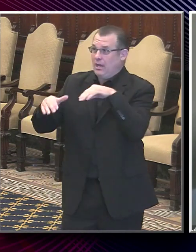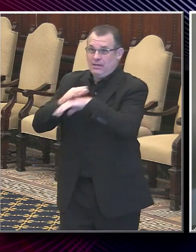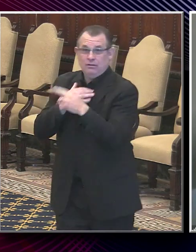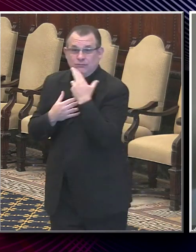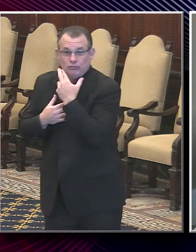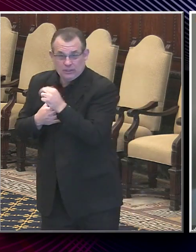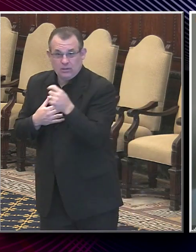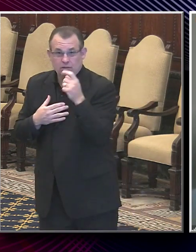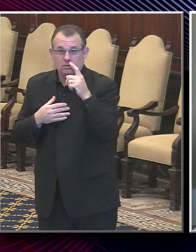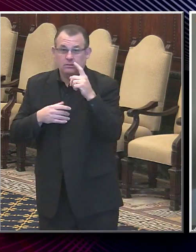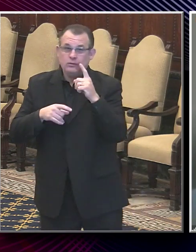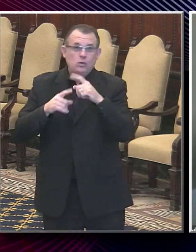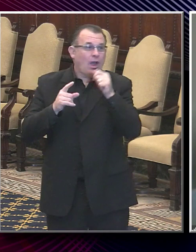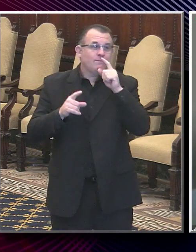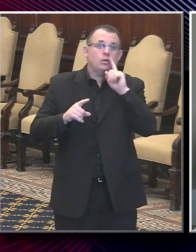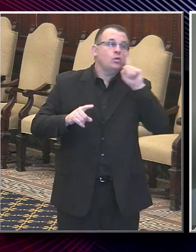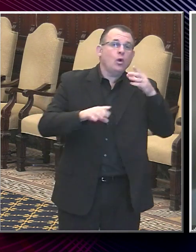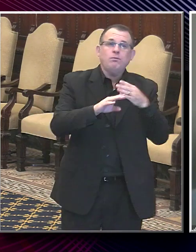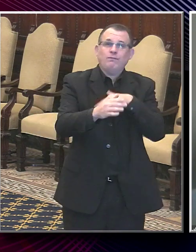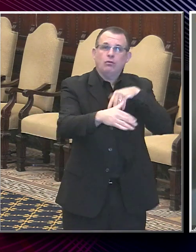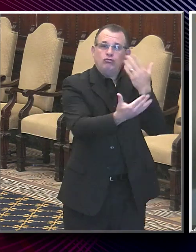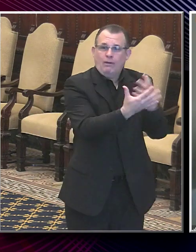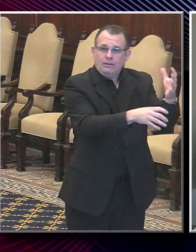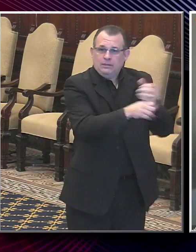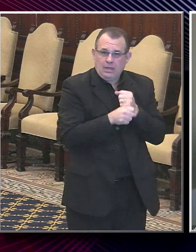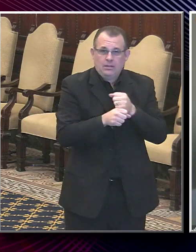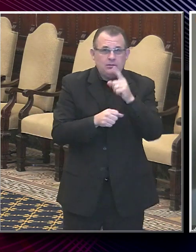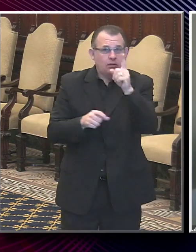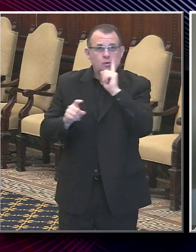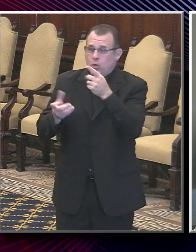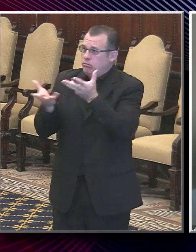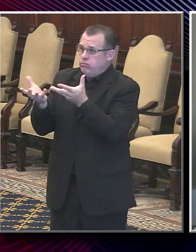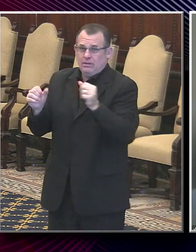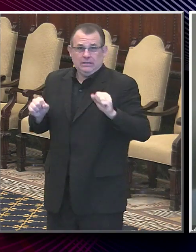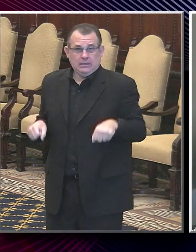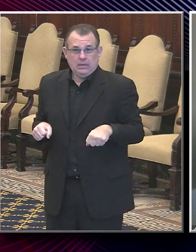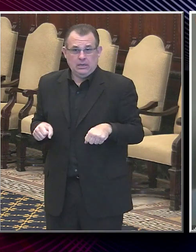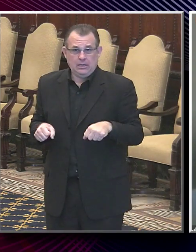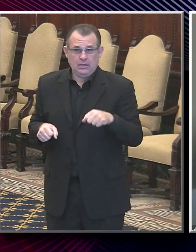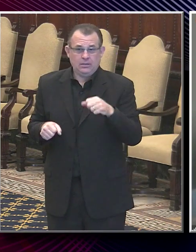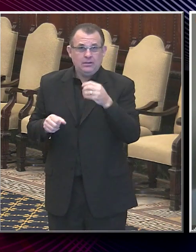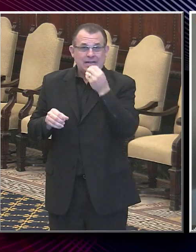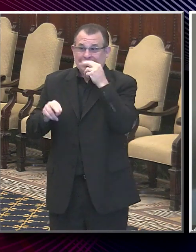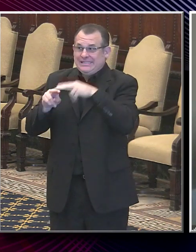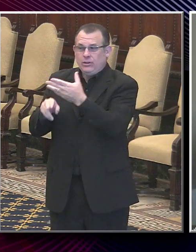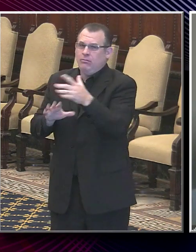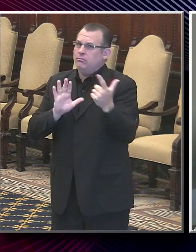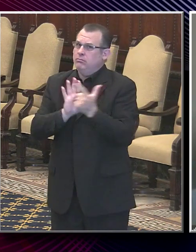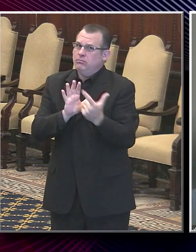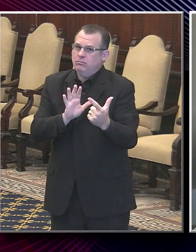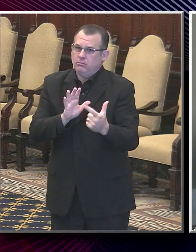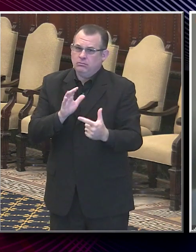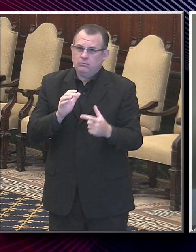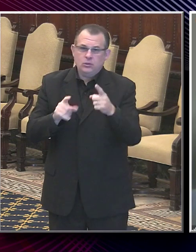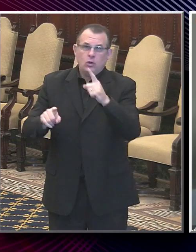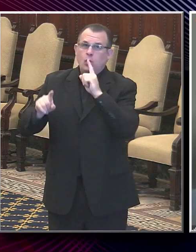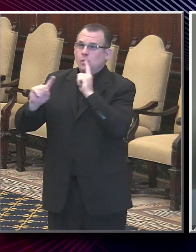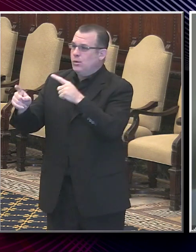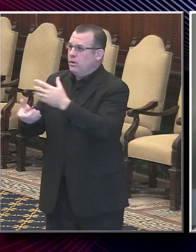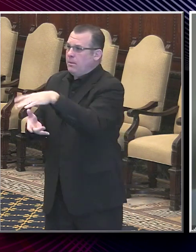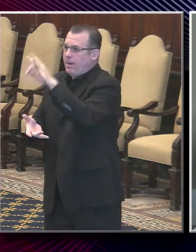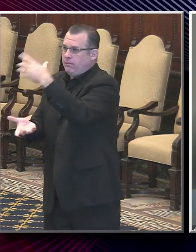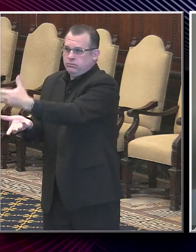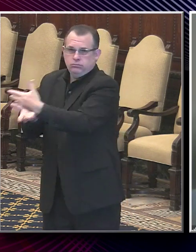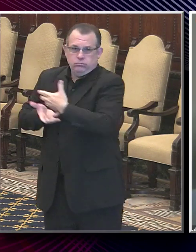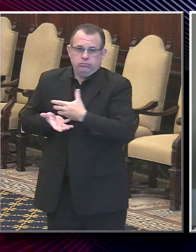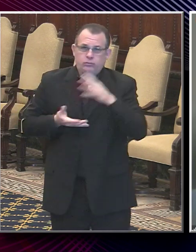restaurants and mobile food vendors. But just to be clear, that doesn't mean dining in, that just means you go there in order to take out. And we want to make sure that people are